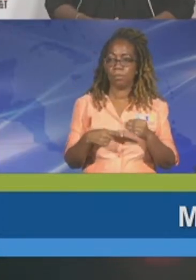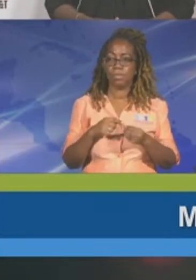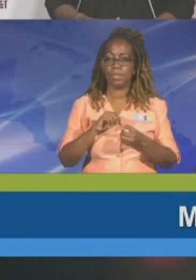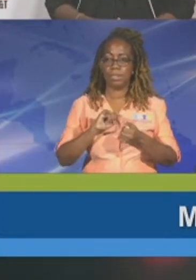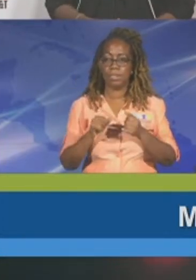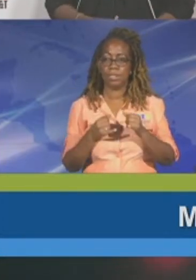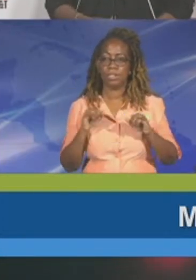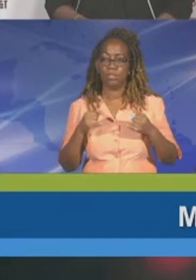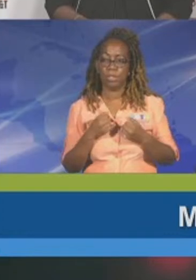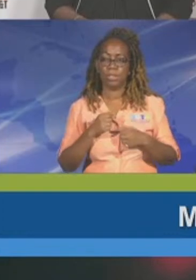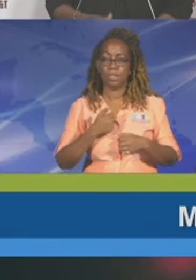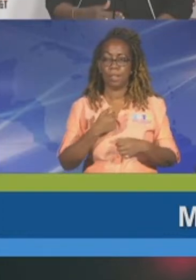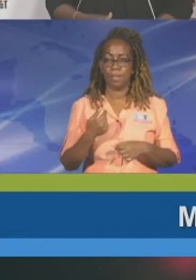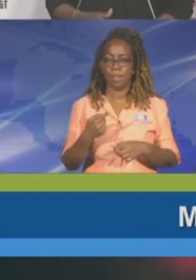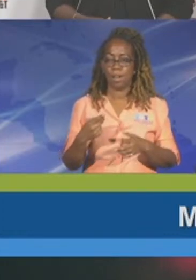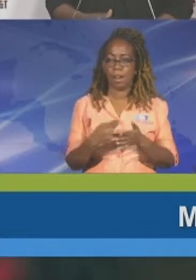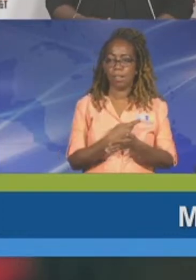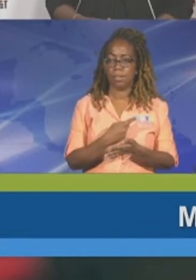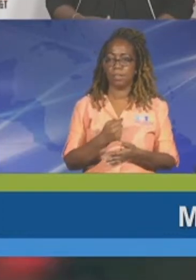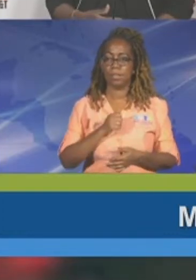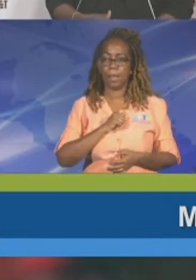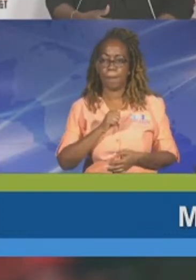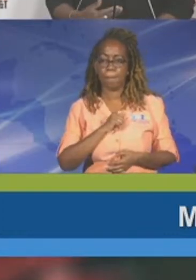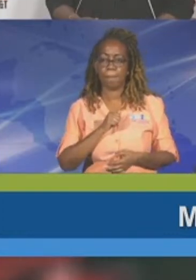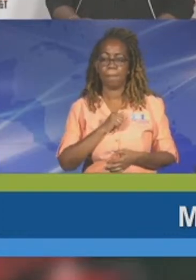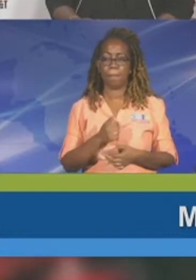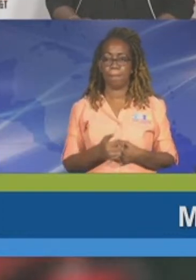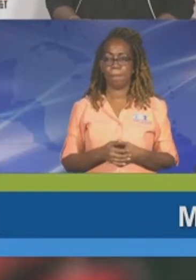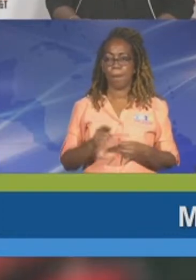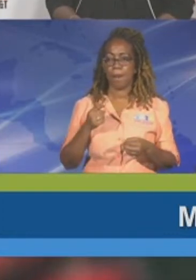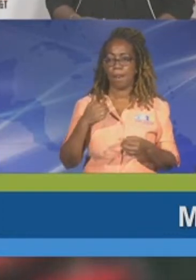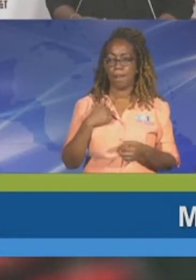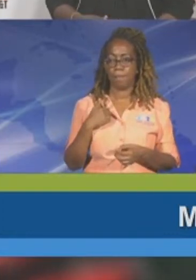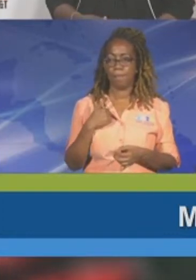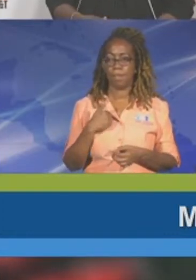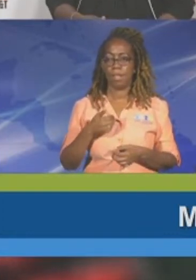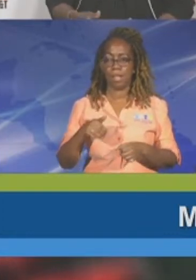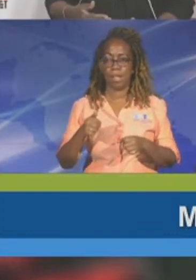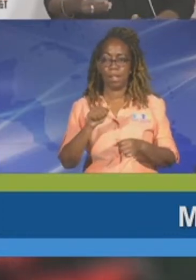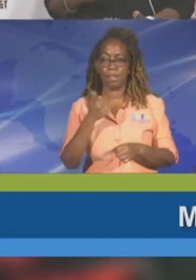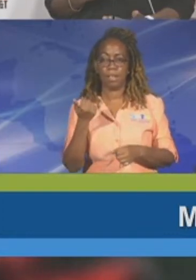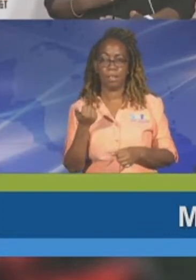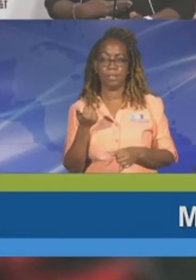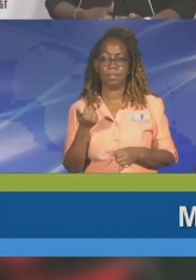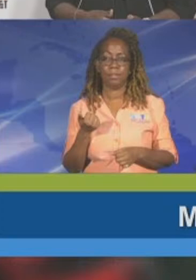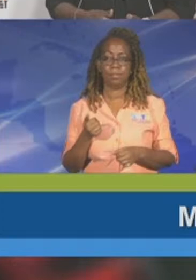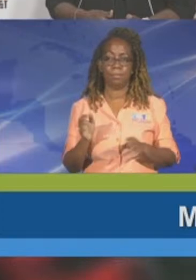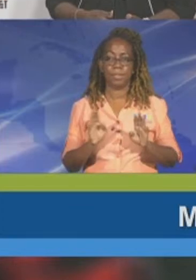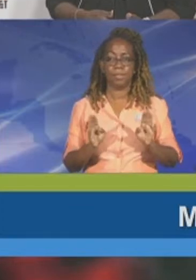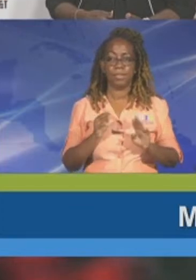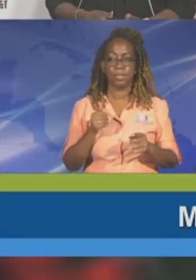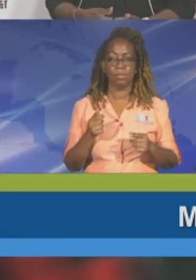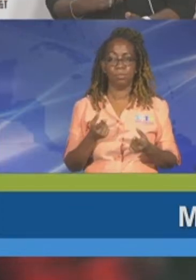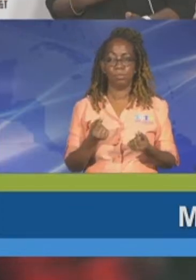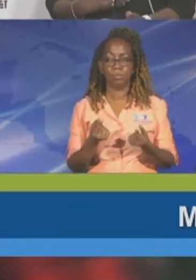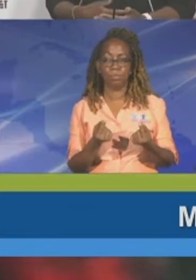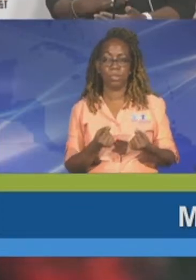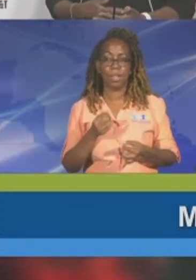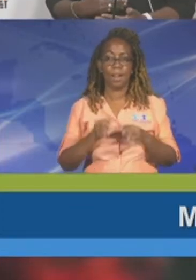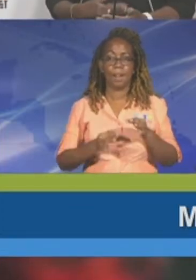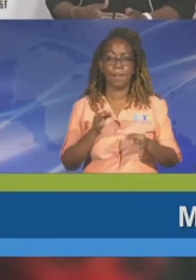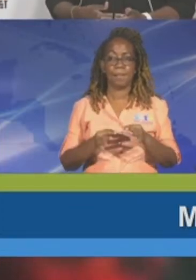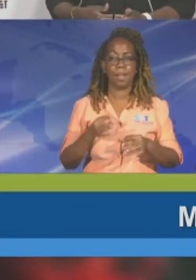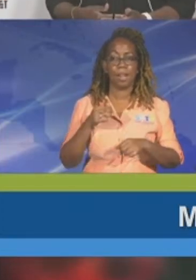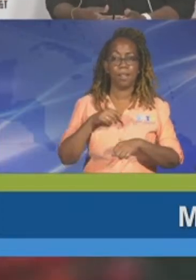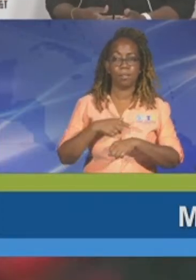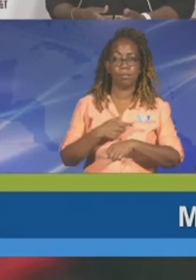life. Then there are non-suicidal self-harm events. In other words, somebody harms themselves, but their